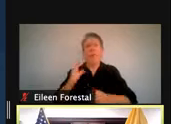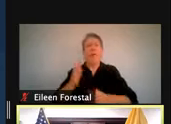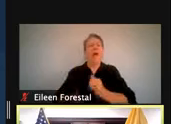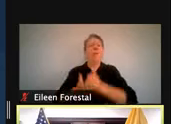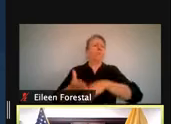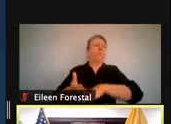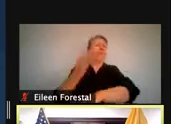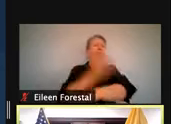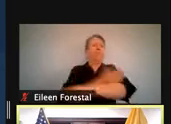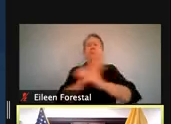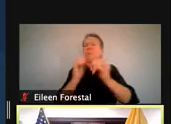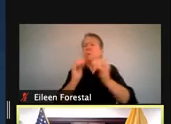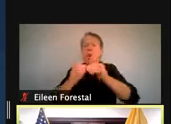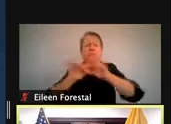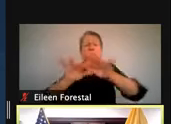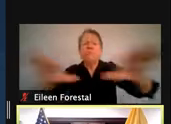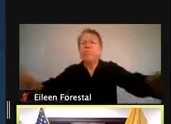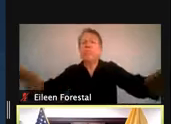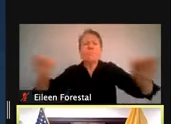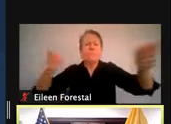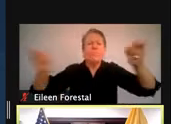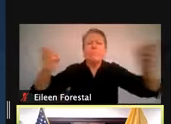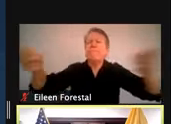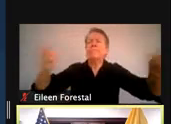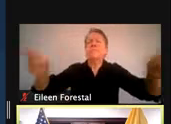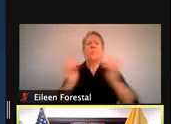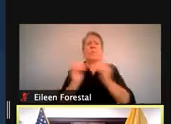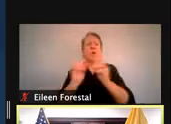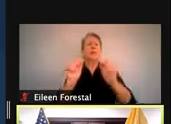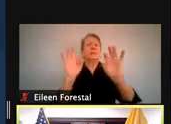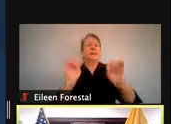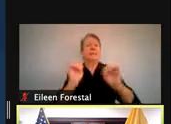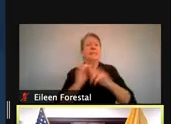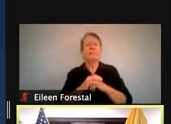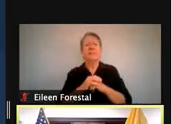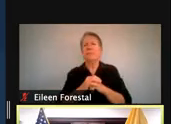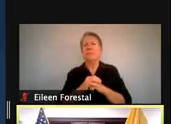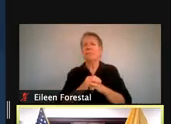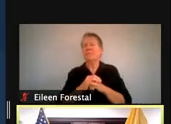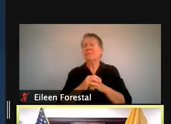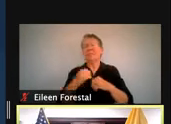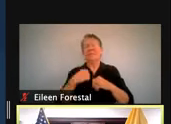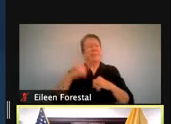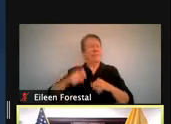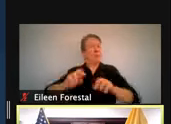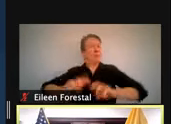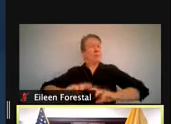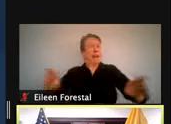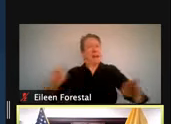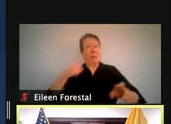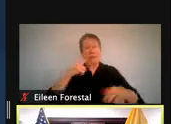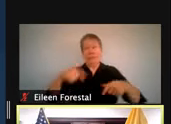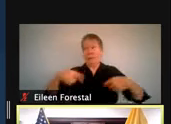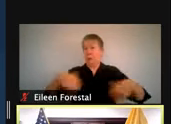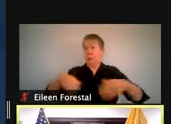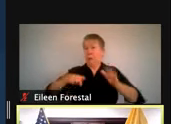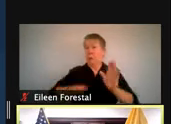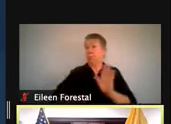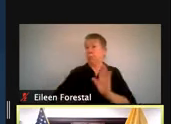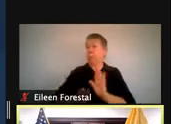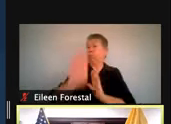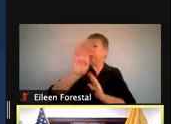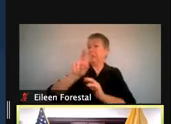that we would not be caught unprepared when the second wave arrived. Well, it is here and we are ready. I know Judy's